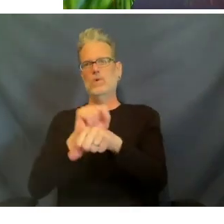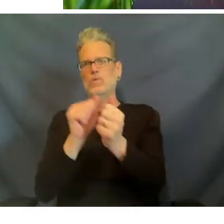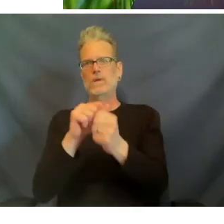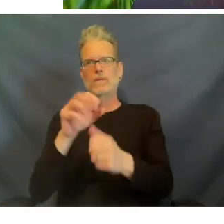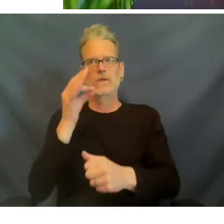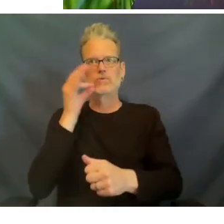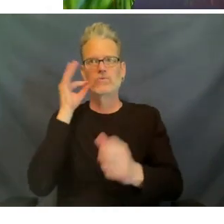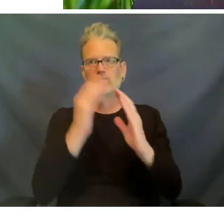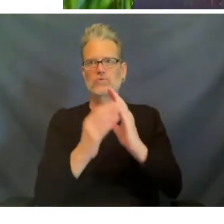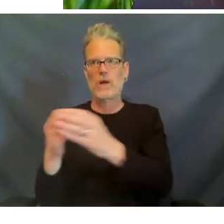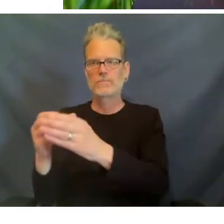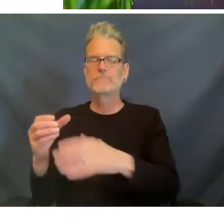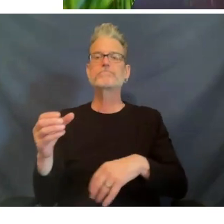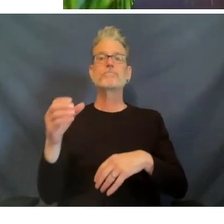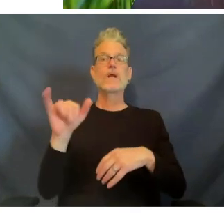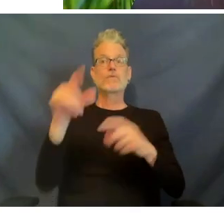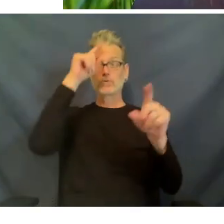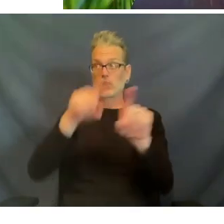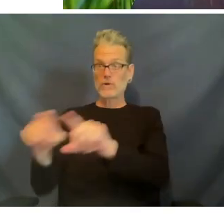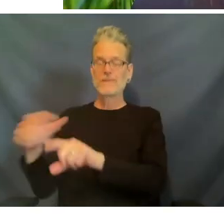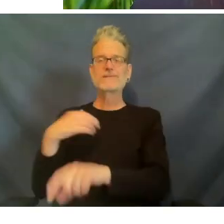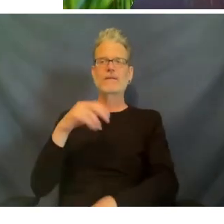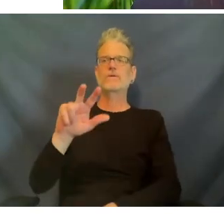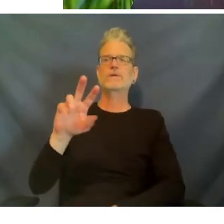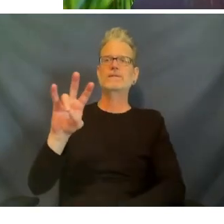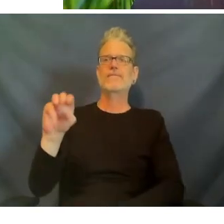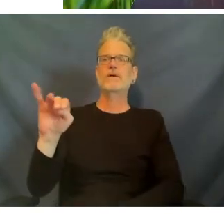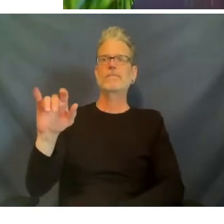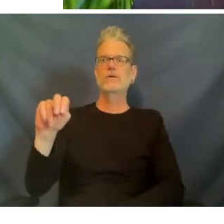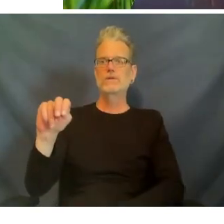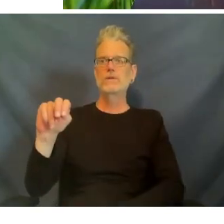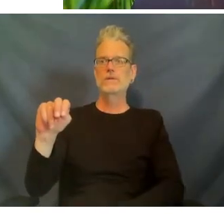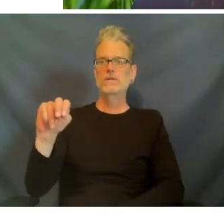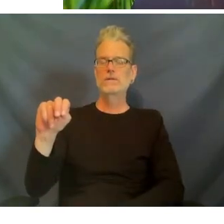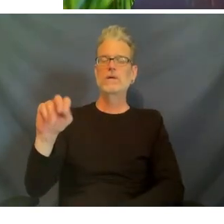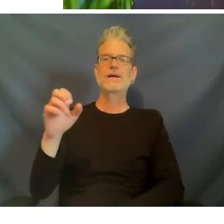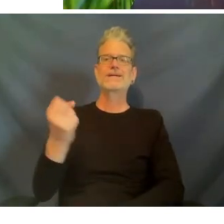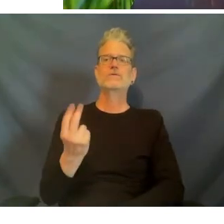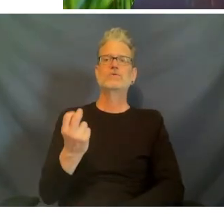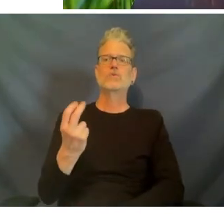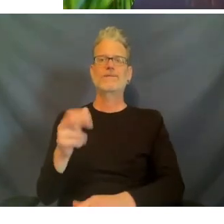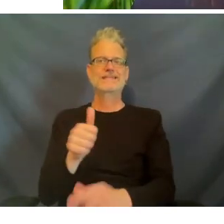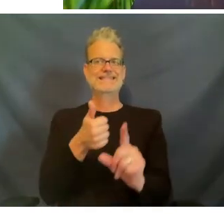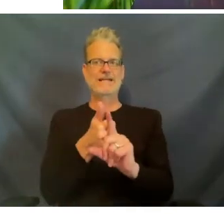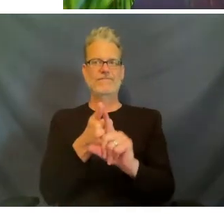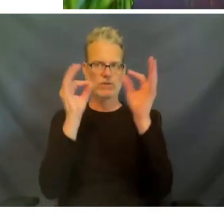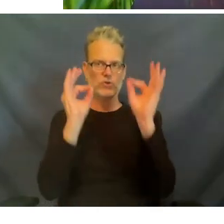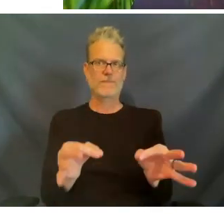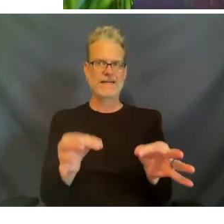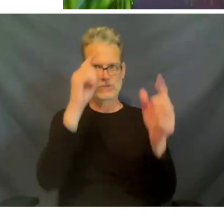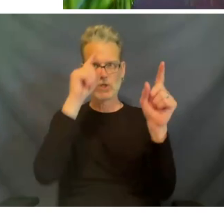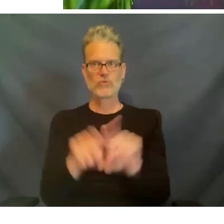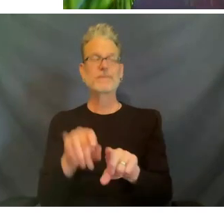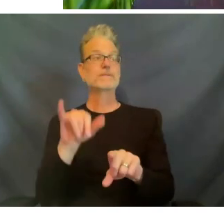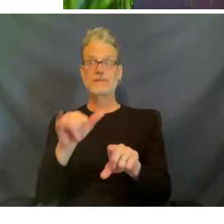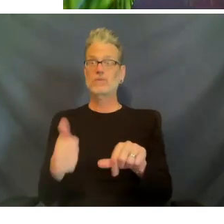These agreements, they included approximately 37 million in 12 self-determination agreements. That was up from approximately